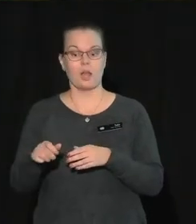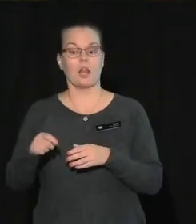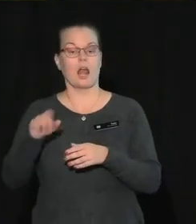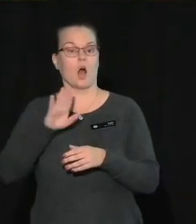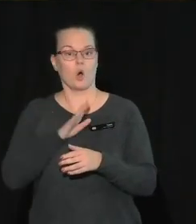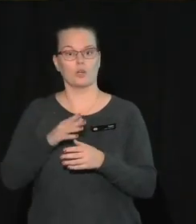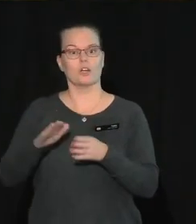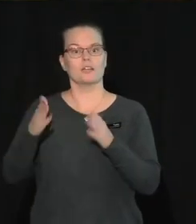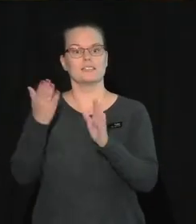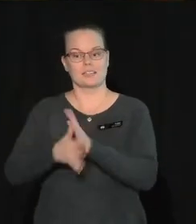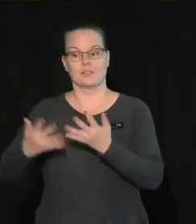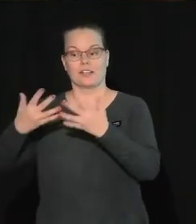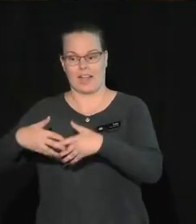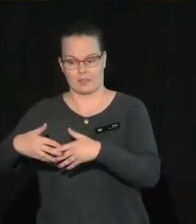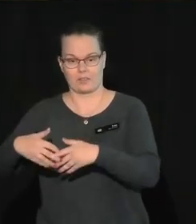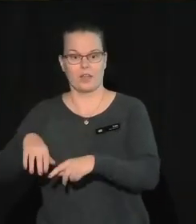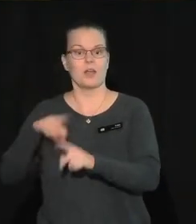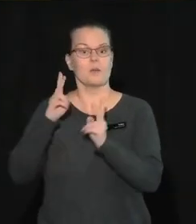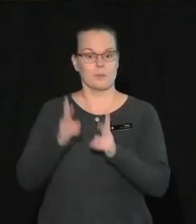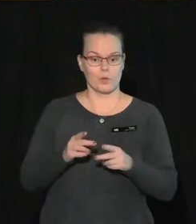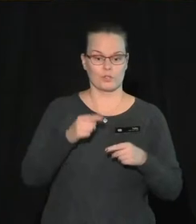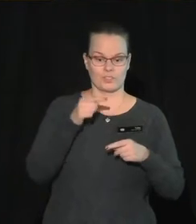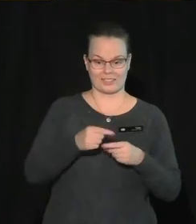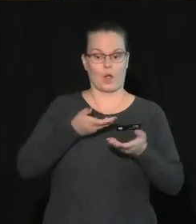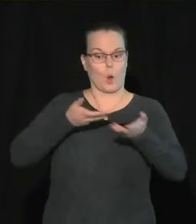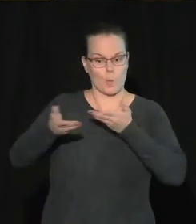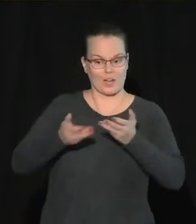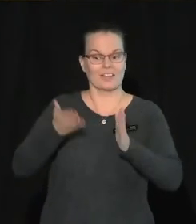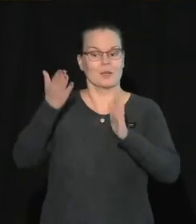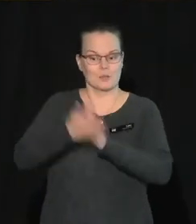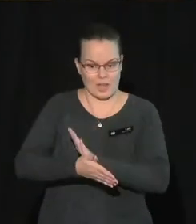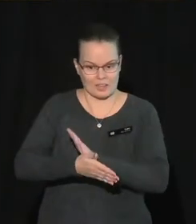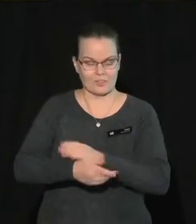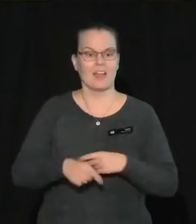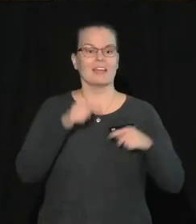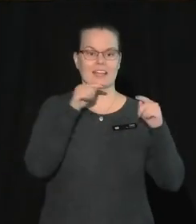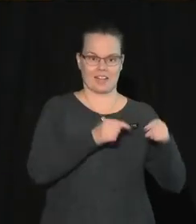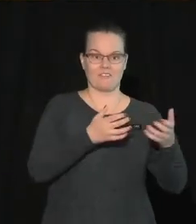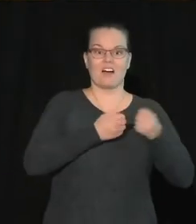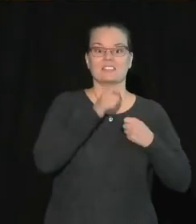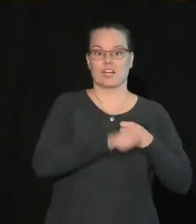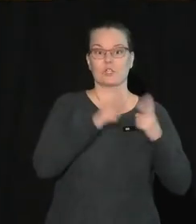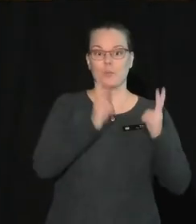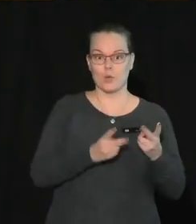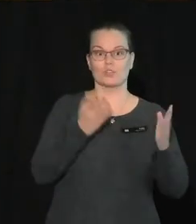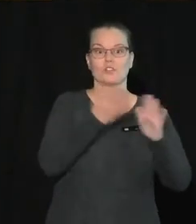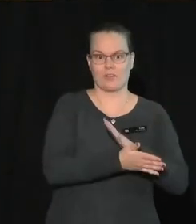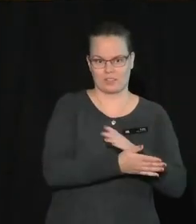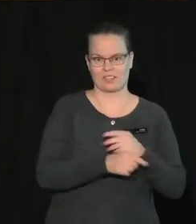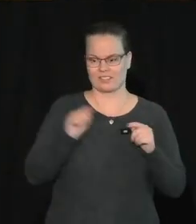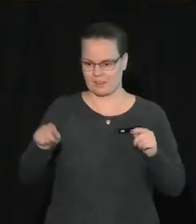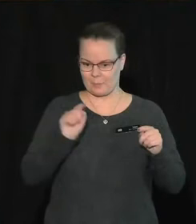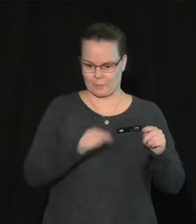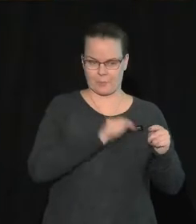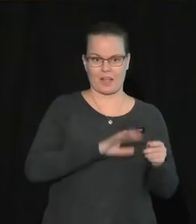equipment, then accessible communications, and then accessible access. And the intention is that persons